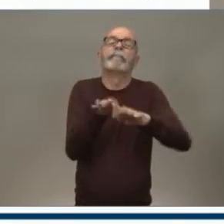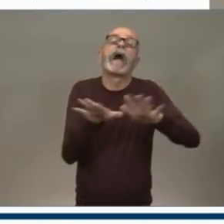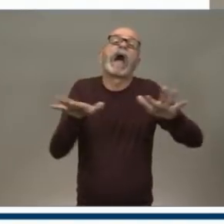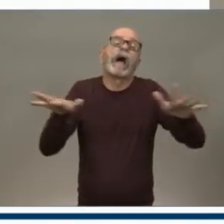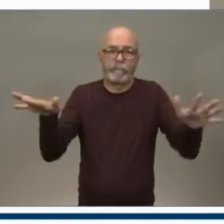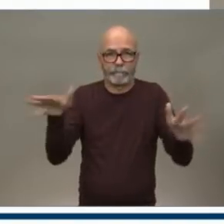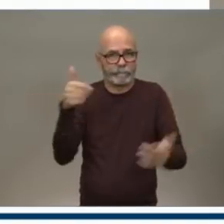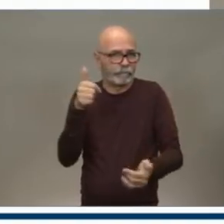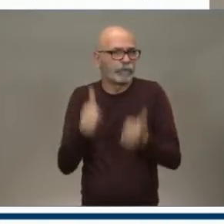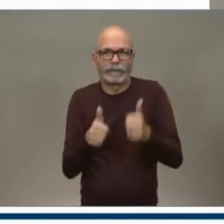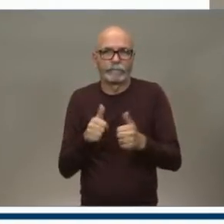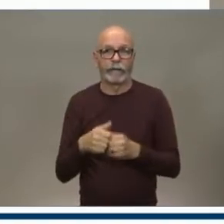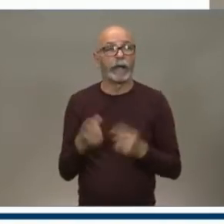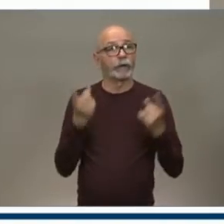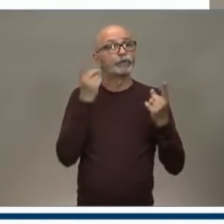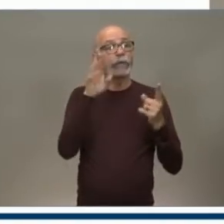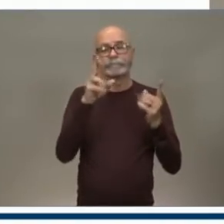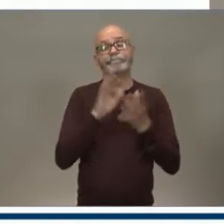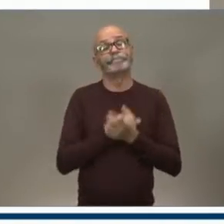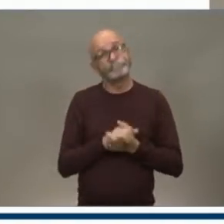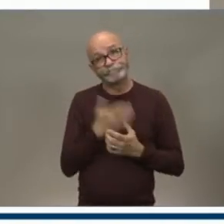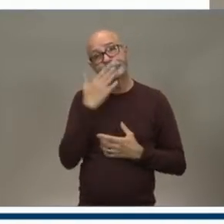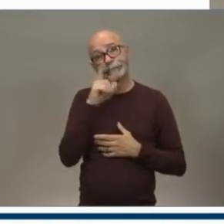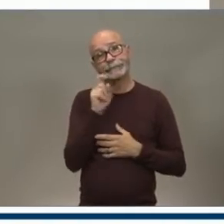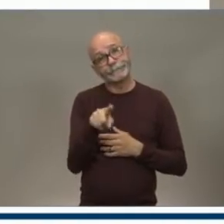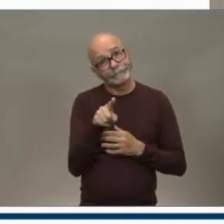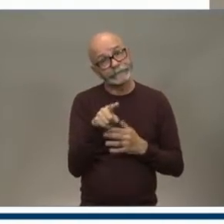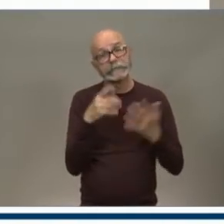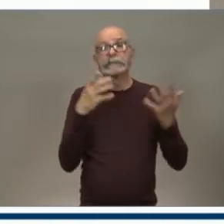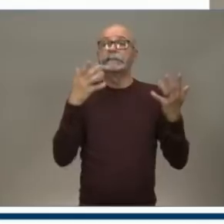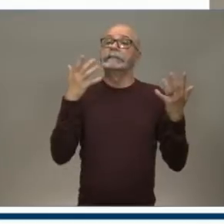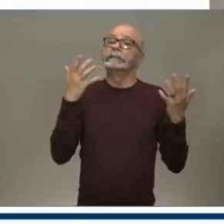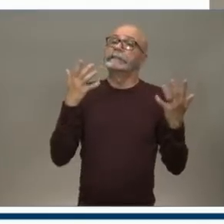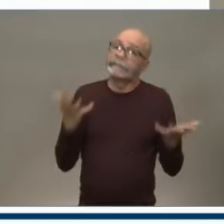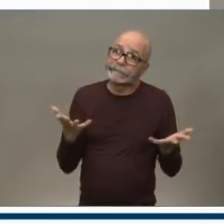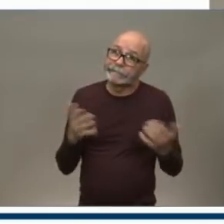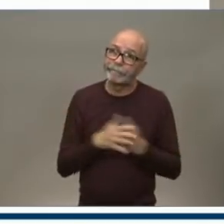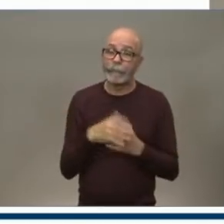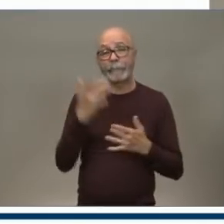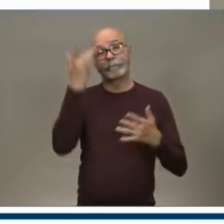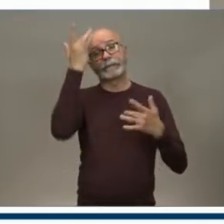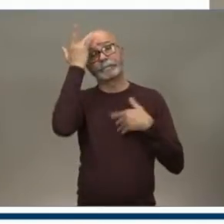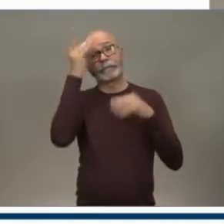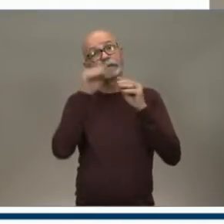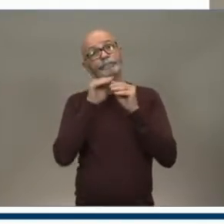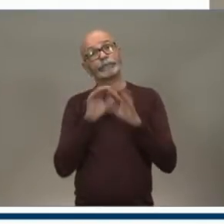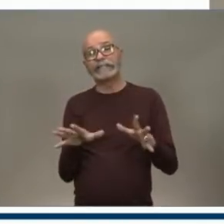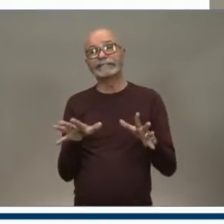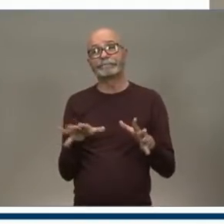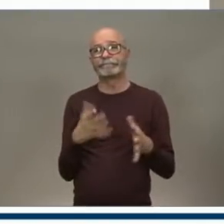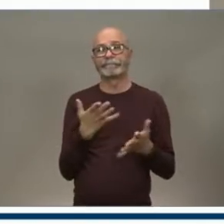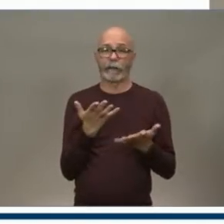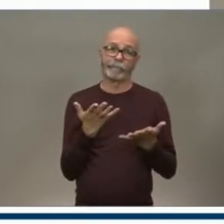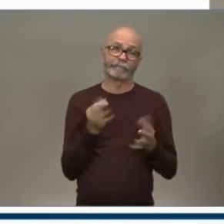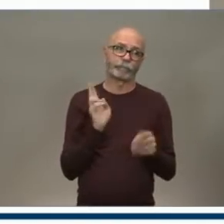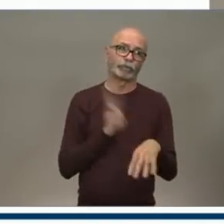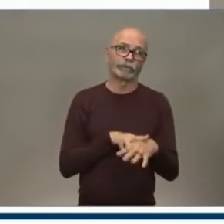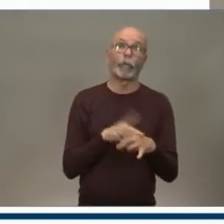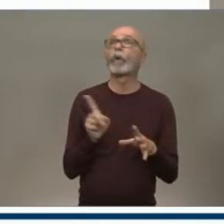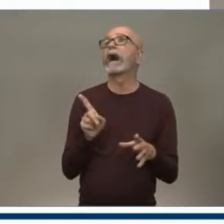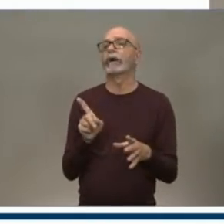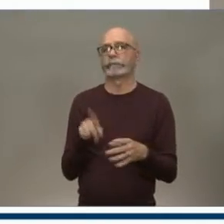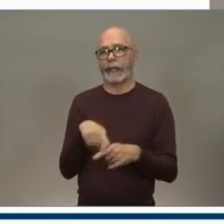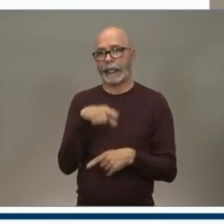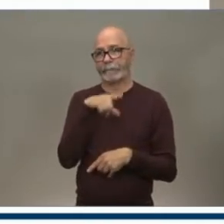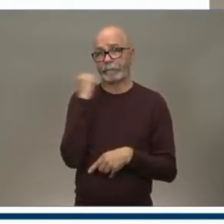the potential now. We are seeing the virus and community spread in Metro Halifax. That means that there is the potential for people to